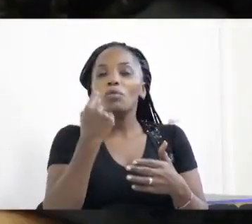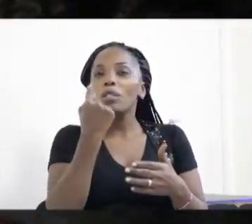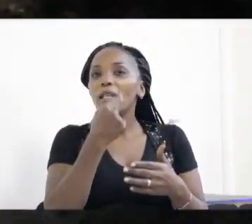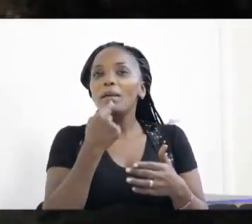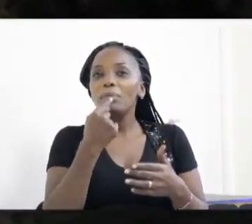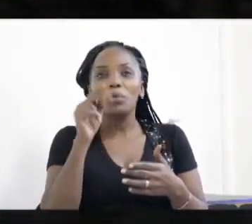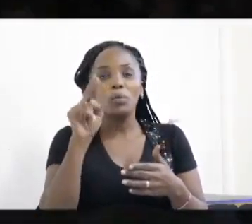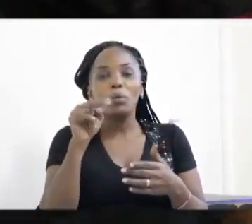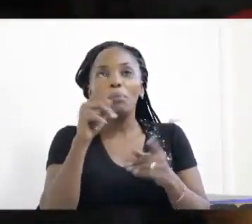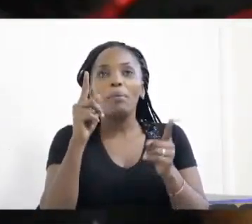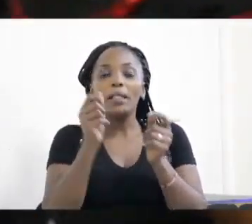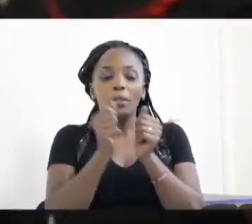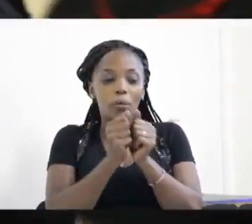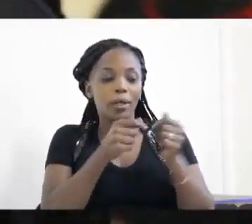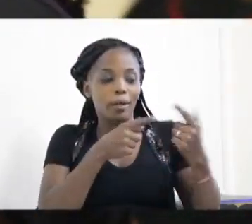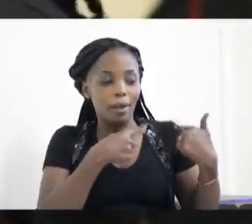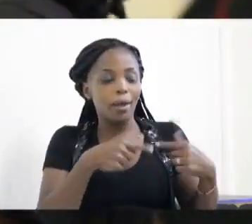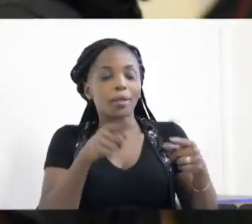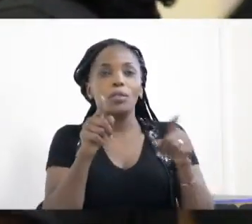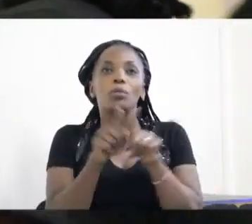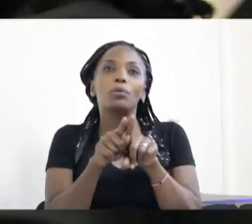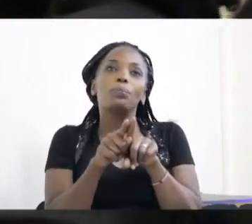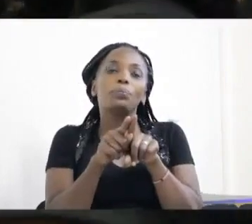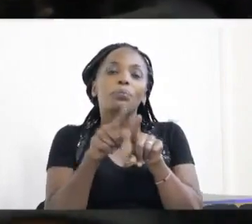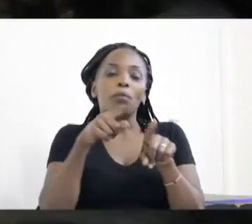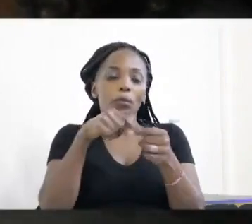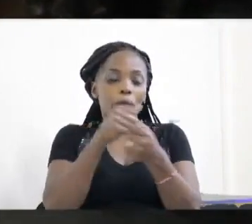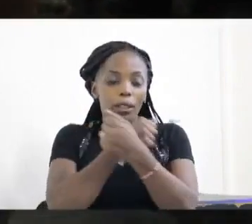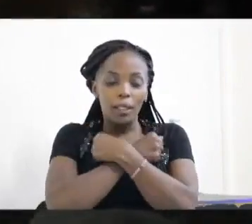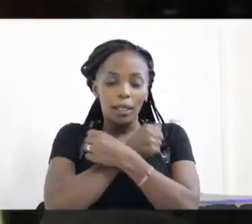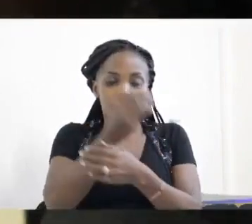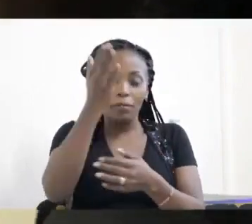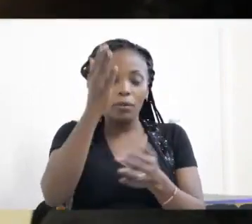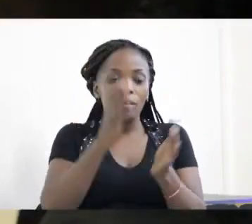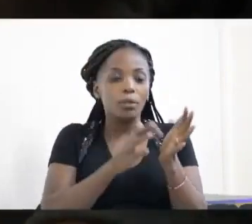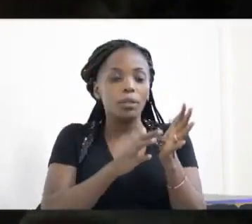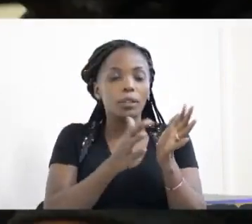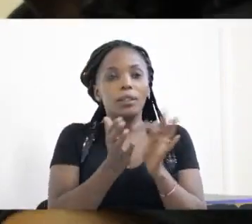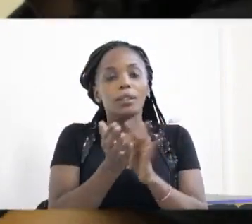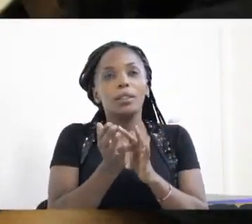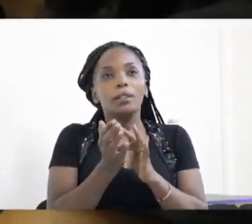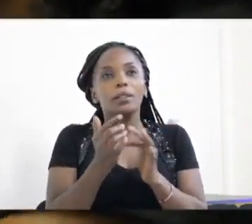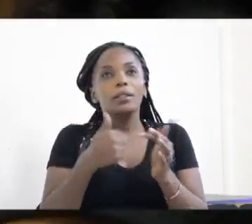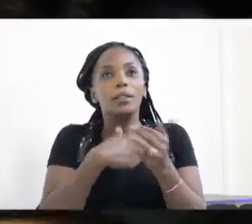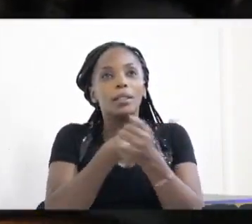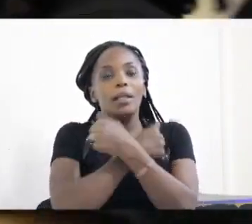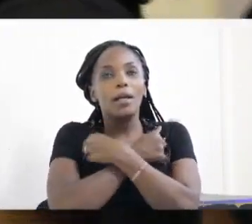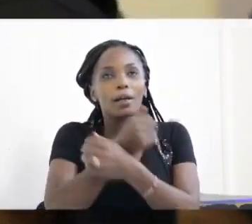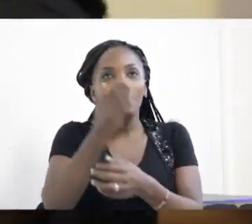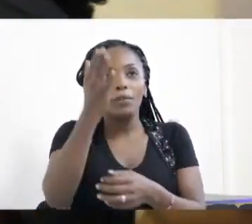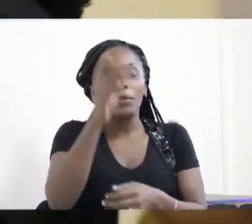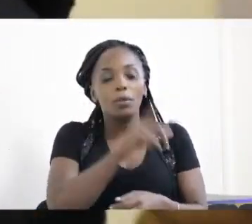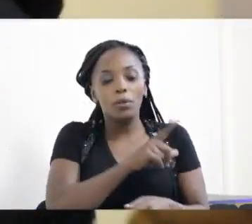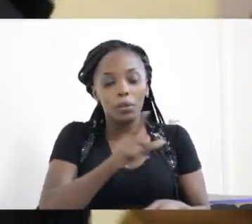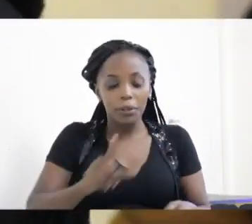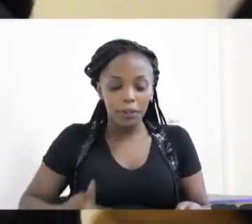lips, but with our hearts too. We love you, Lord Jesus. I love you, Lord.